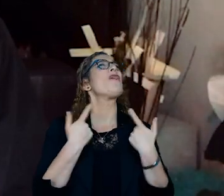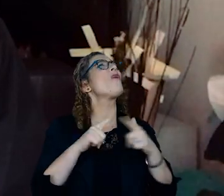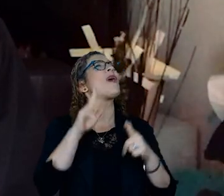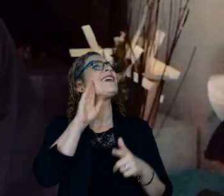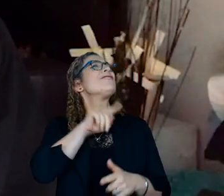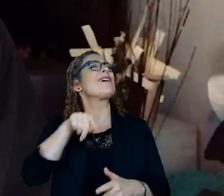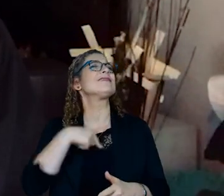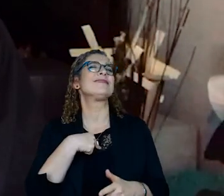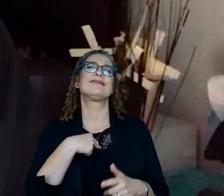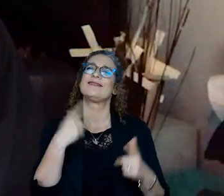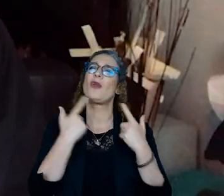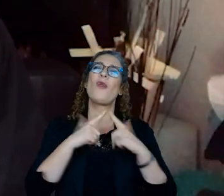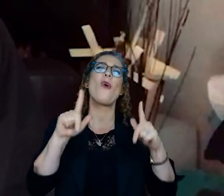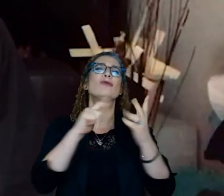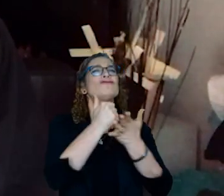Lord, hear us.